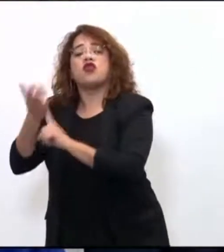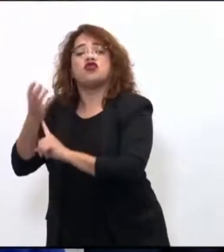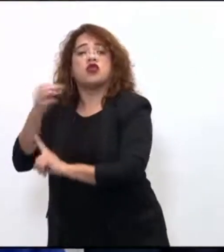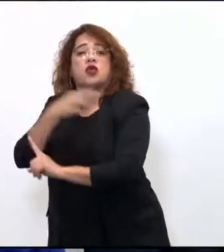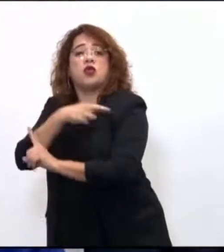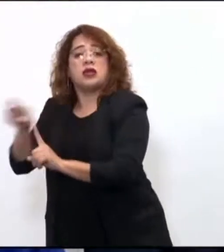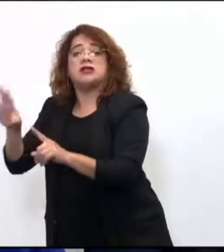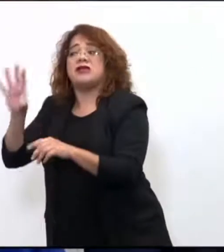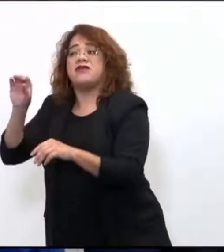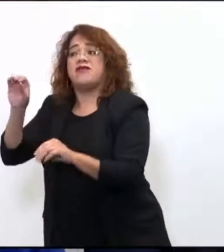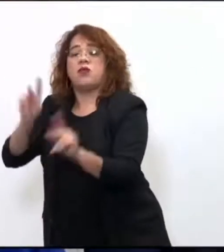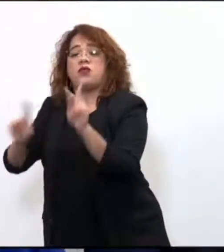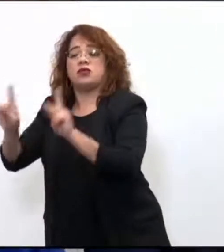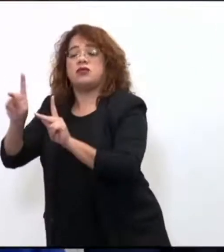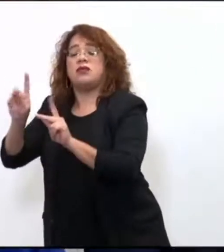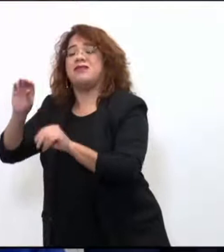encouraged.